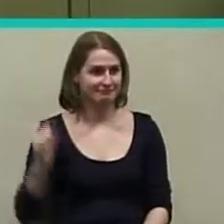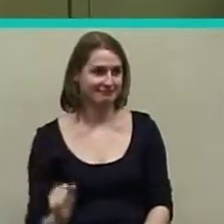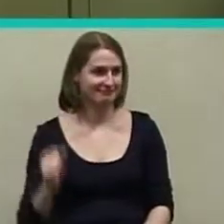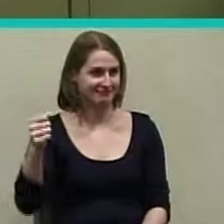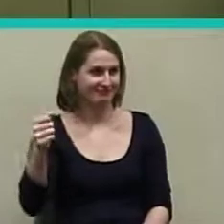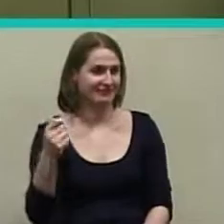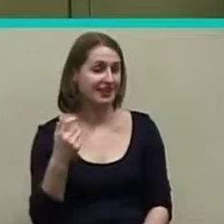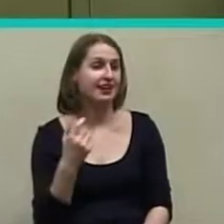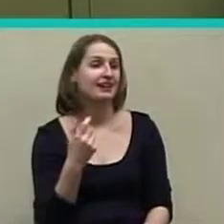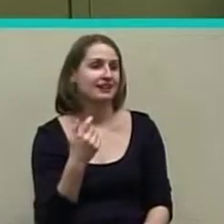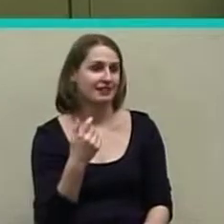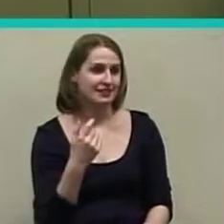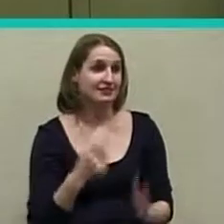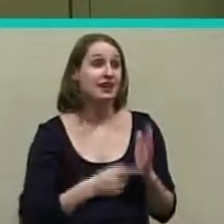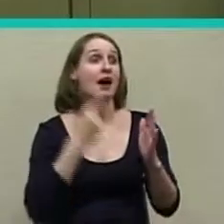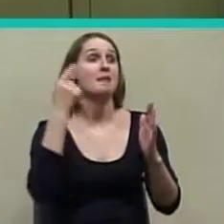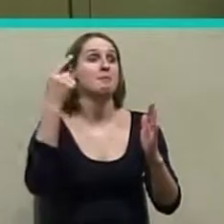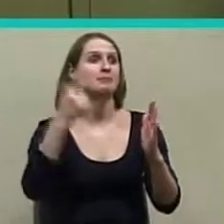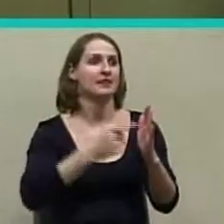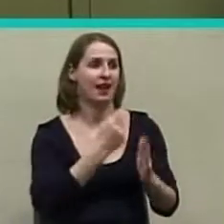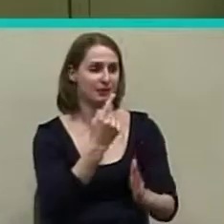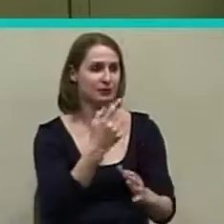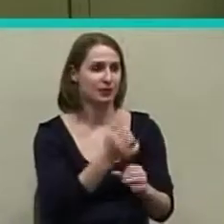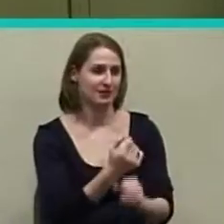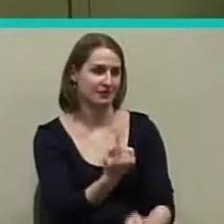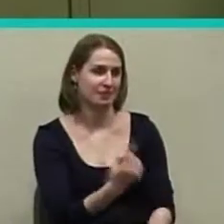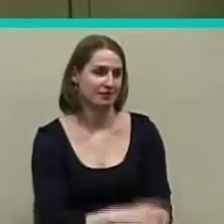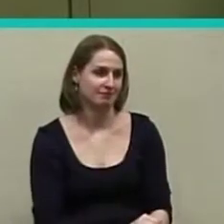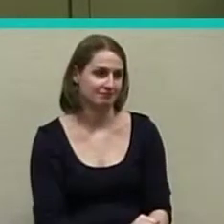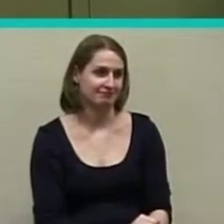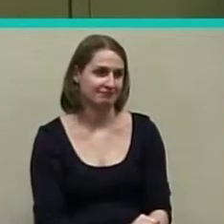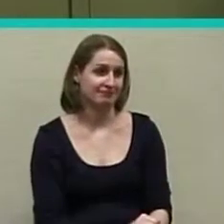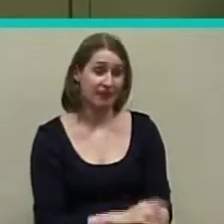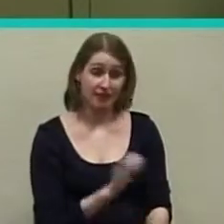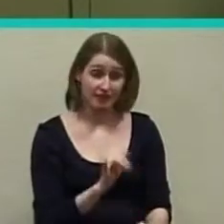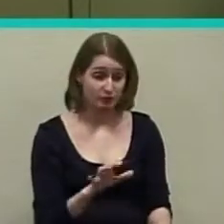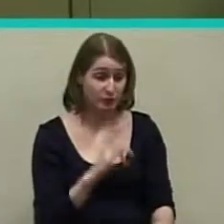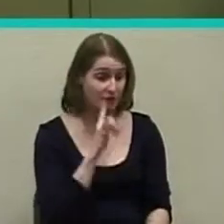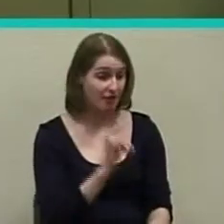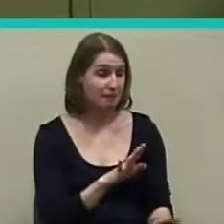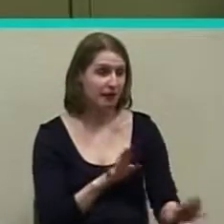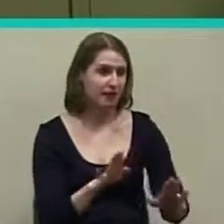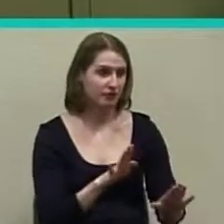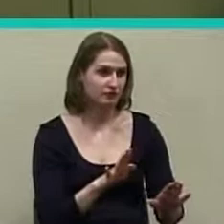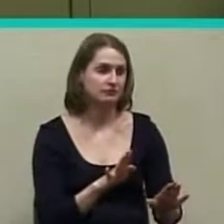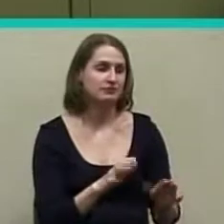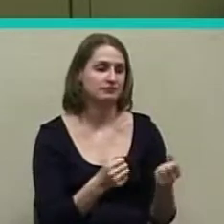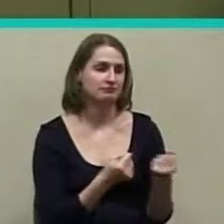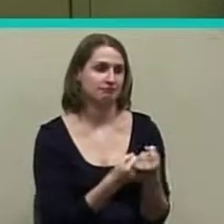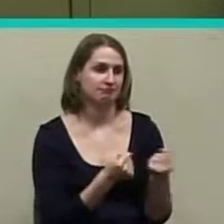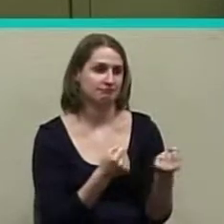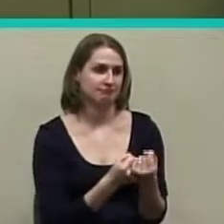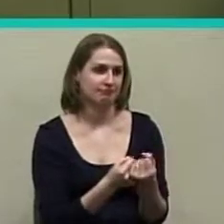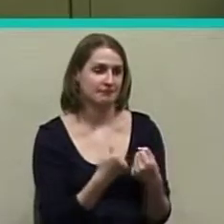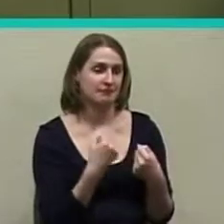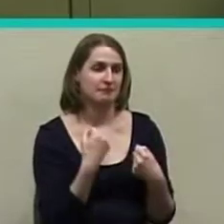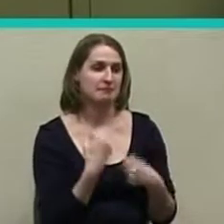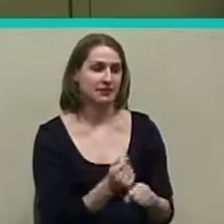little something comes out. And what does that do to behavior? It strengthens it.